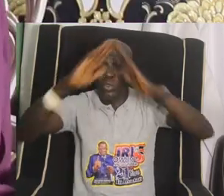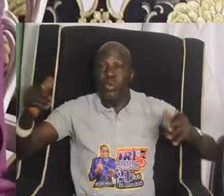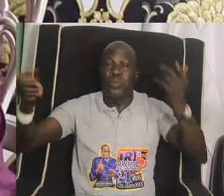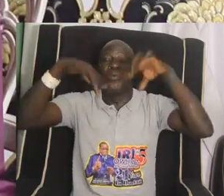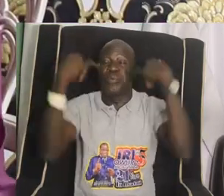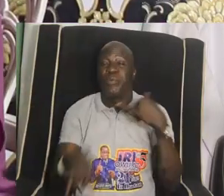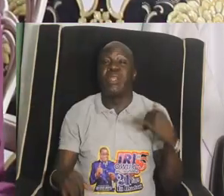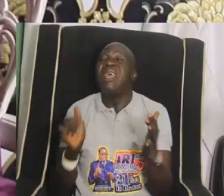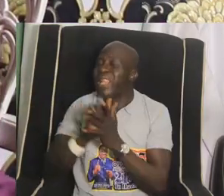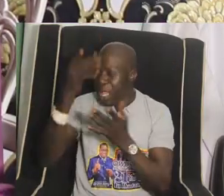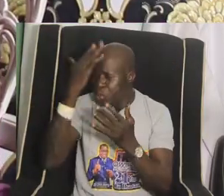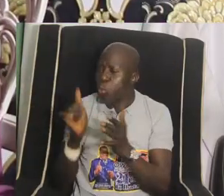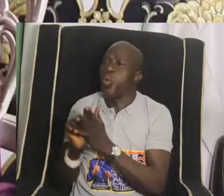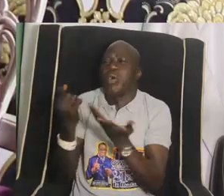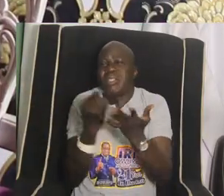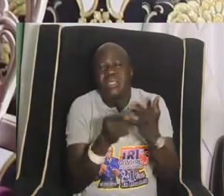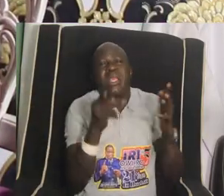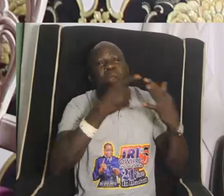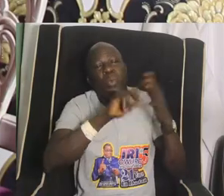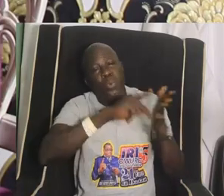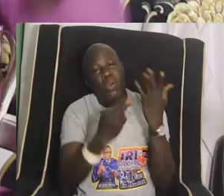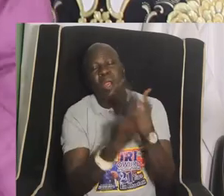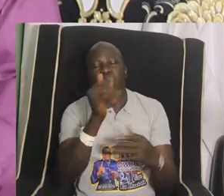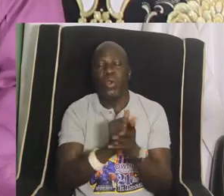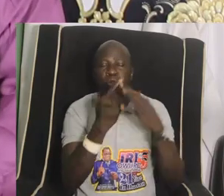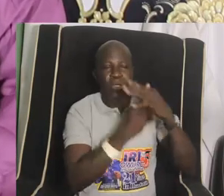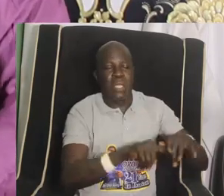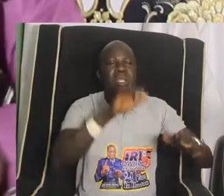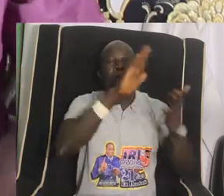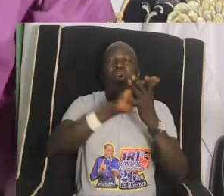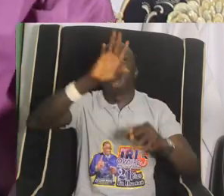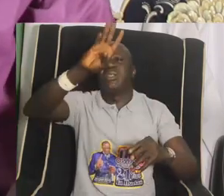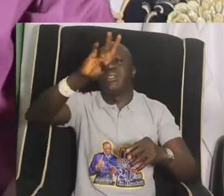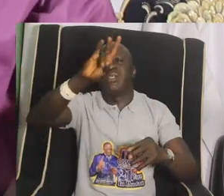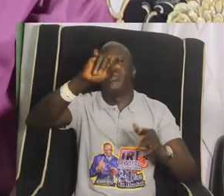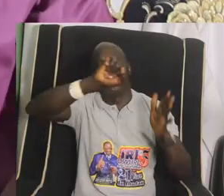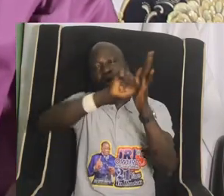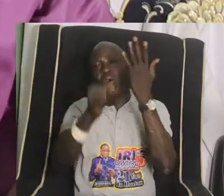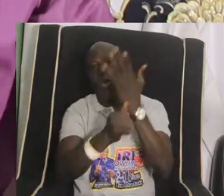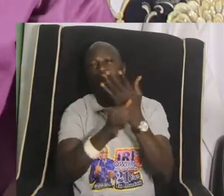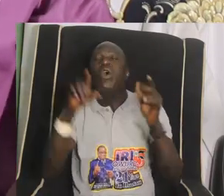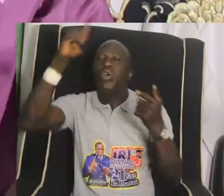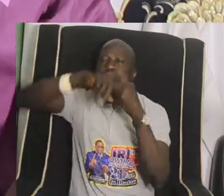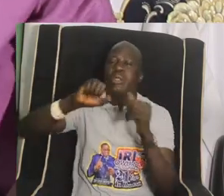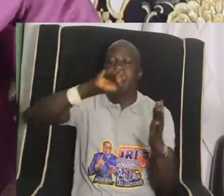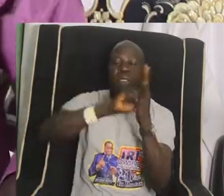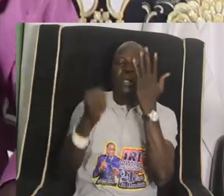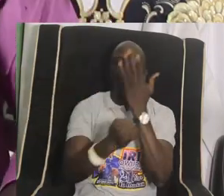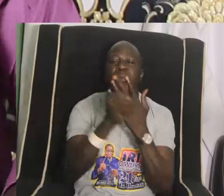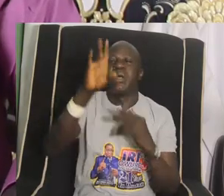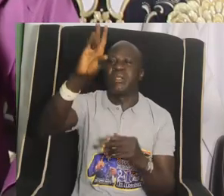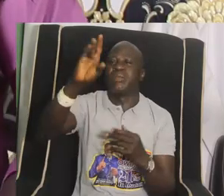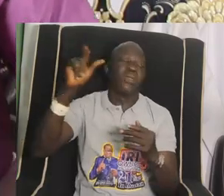Only pare ta fe bere no the 17th. That is the program we want to commence on 17th of August. This is September 17th. September